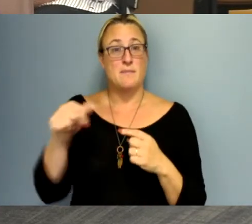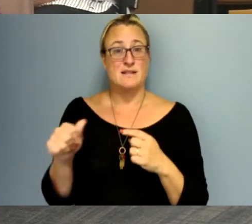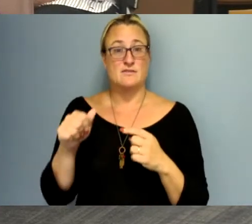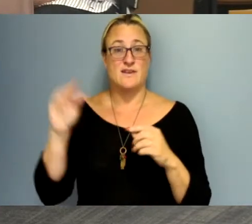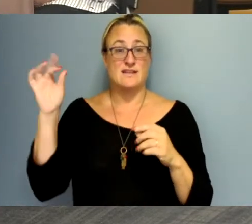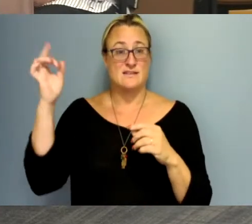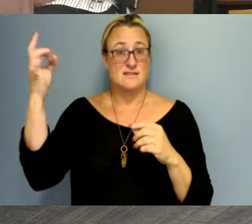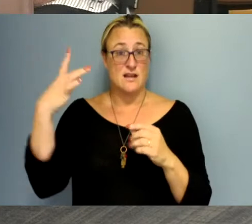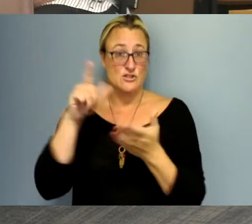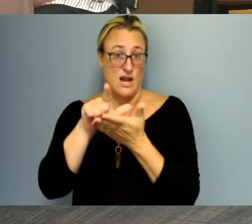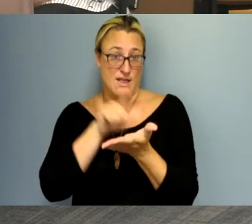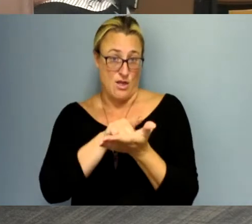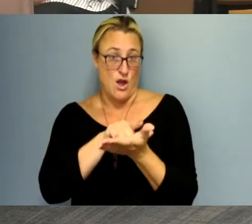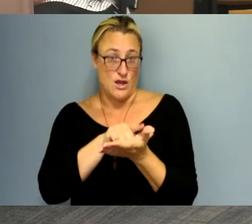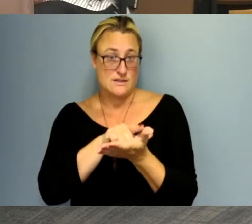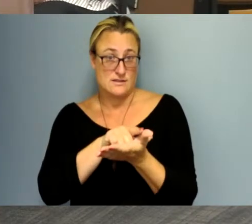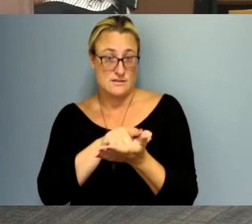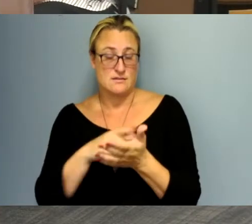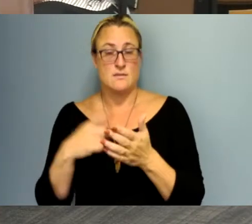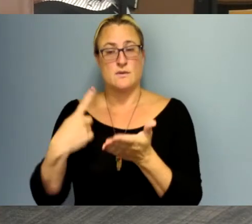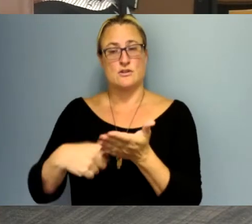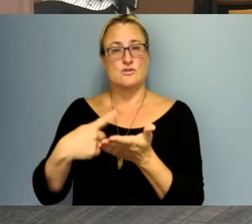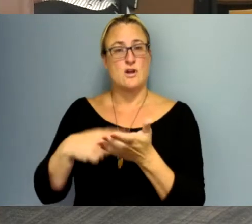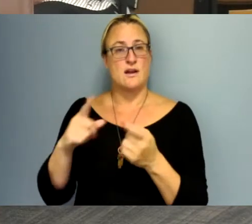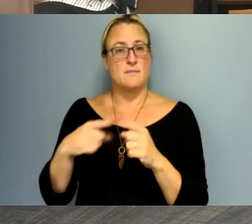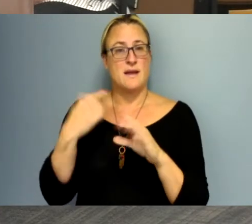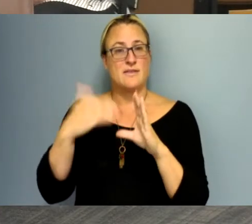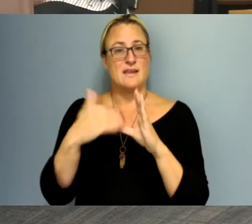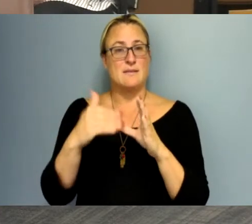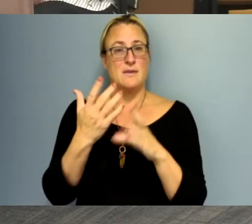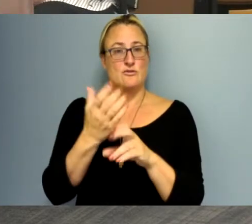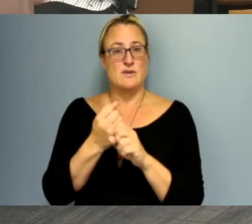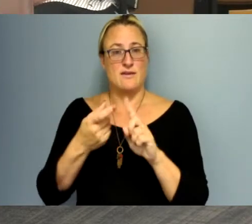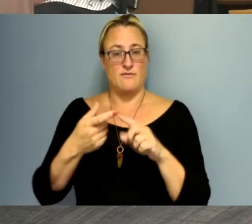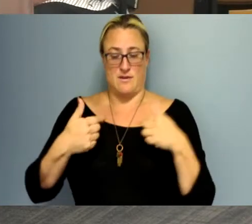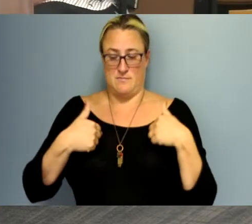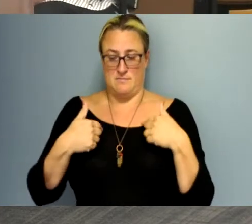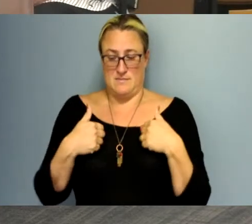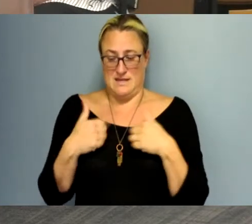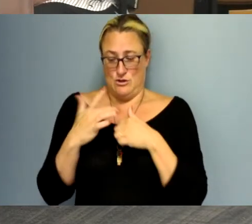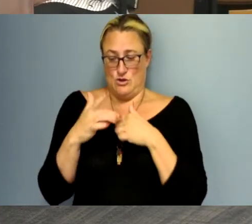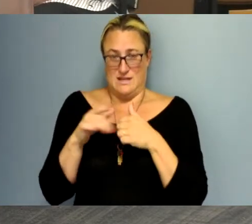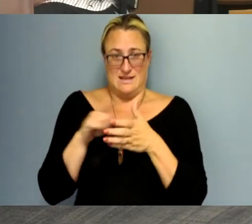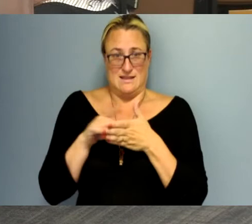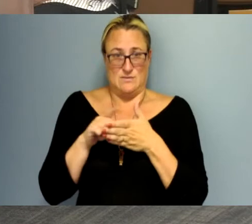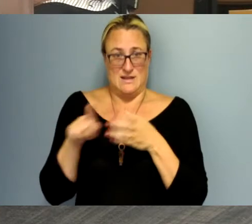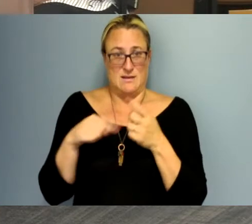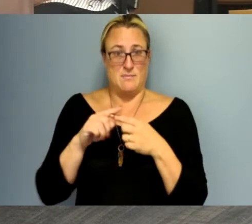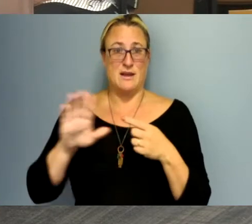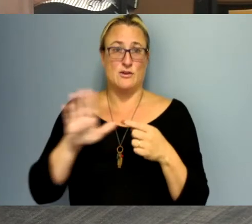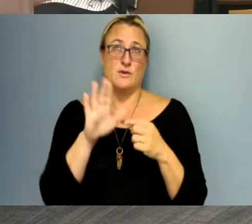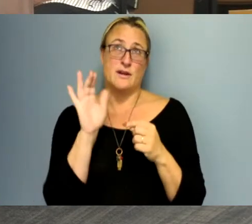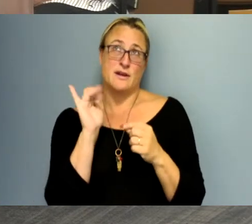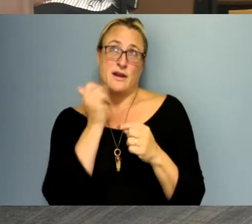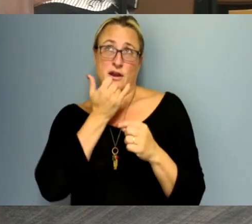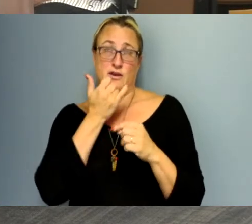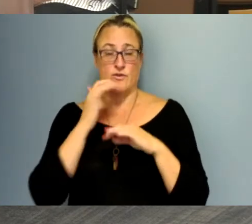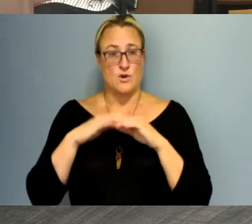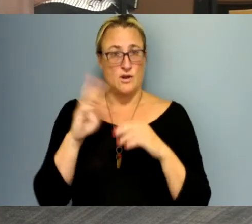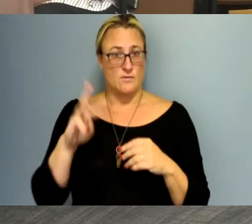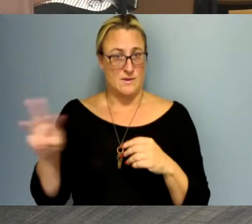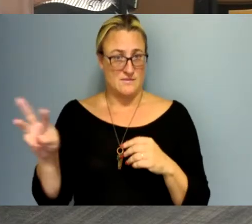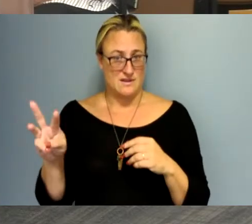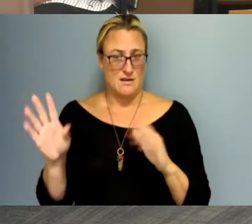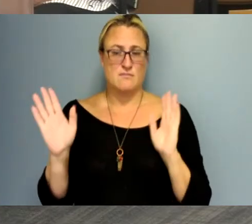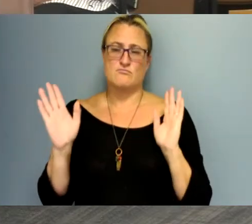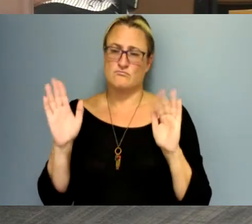So first, I want to address the fact of the emails you received from me earlier this week about your error that you made on your website. I'm going to give you the